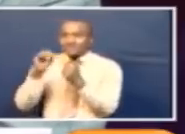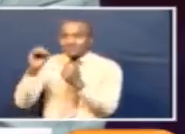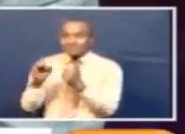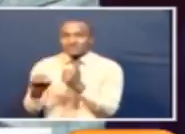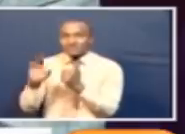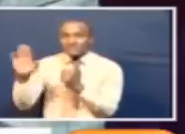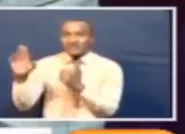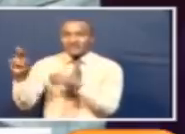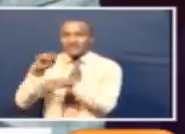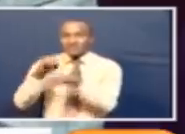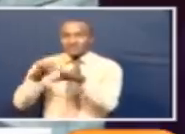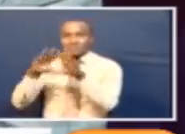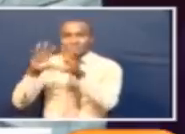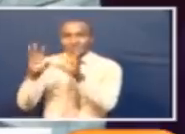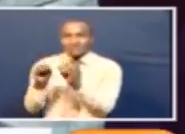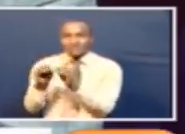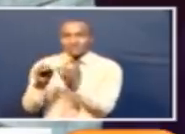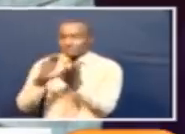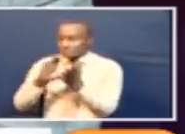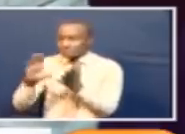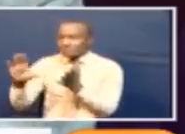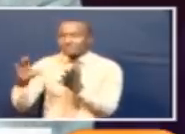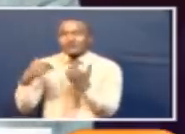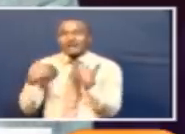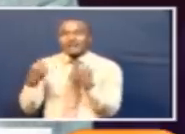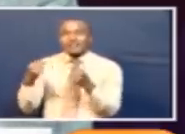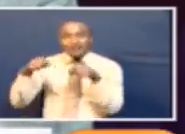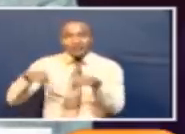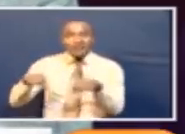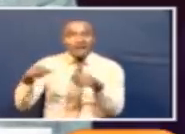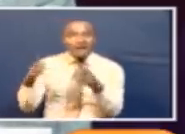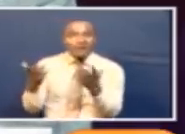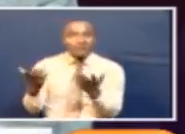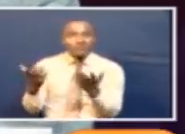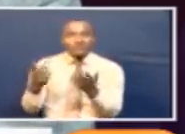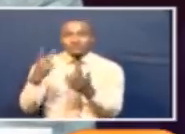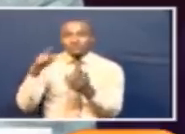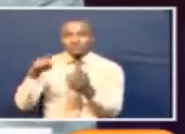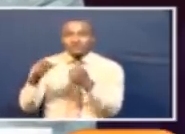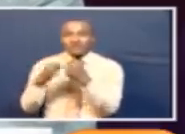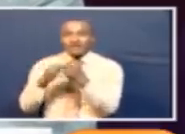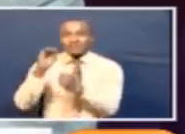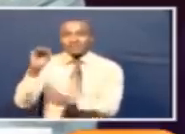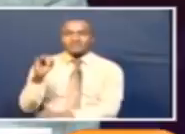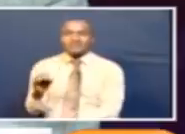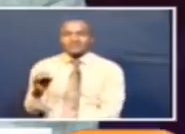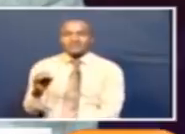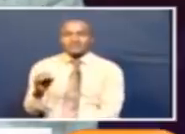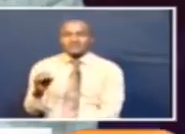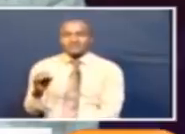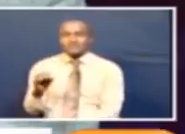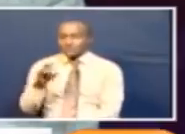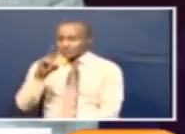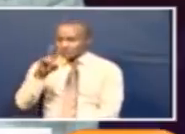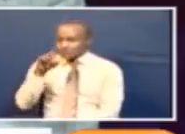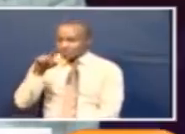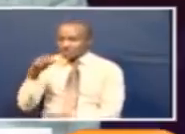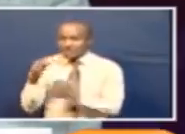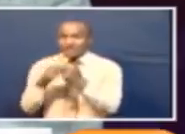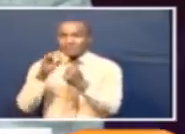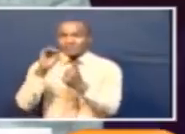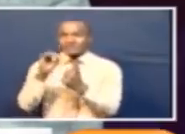their national budget in healthcare. Here, what do we do? 2.8%. And the 2.8%, we